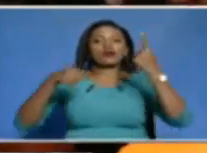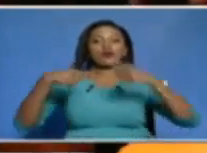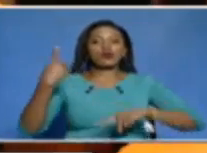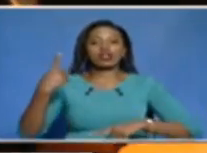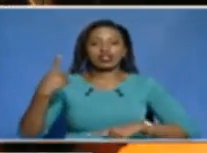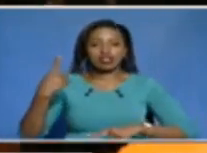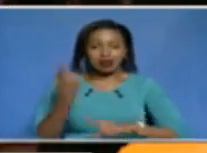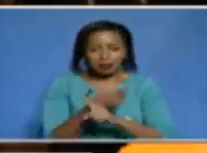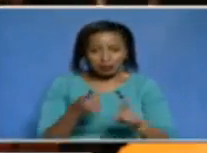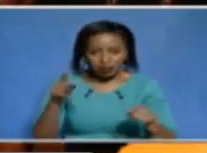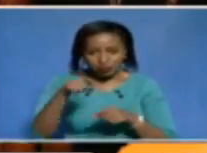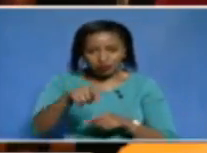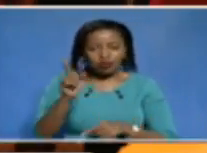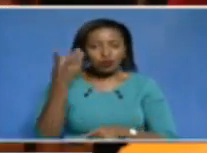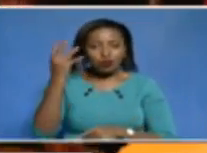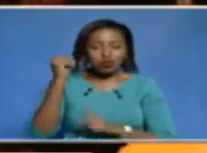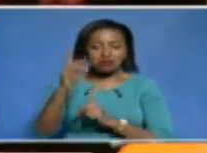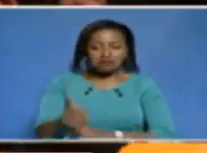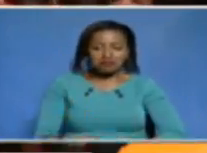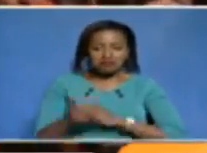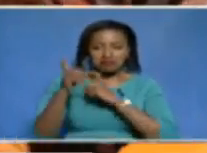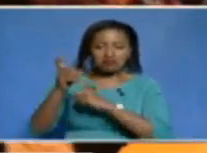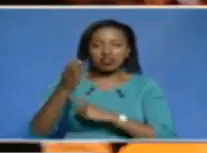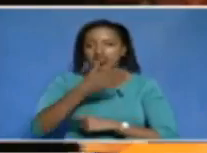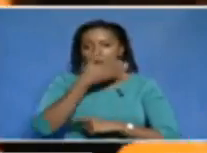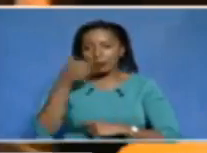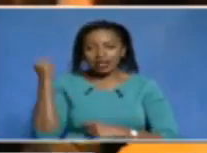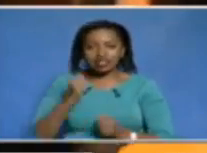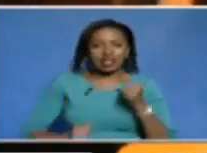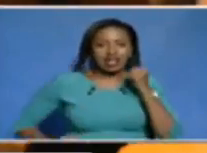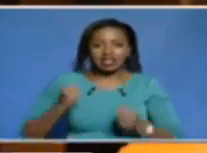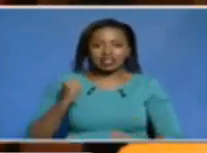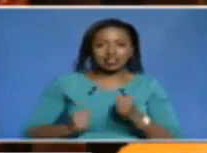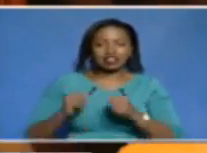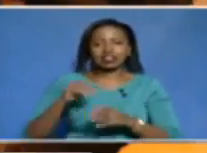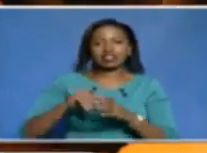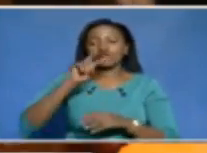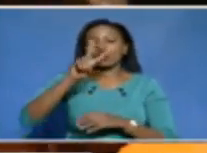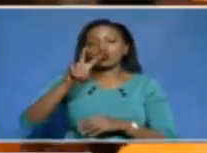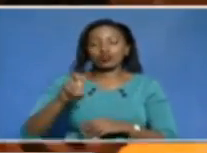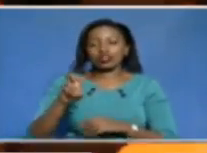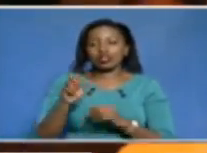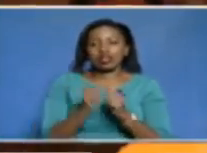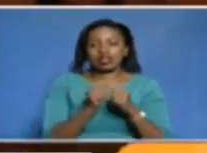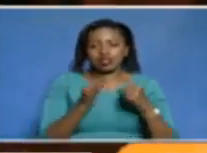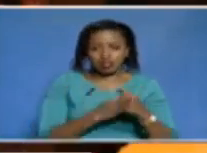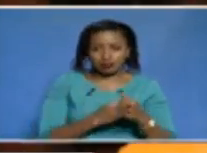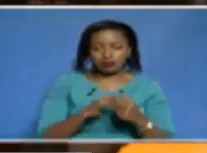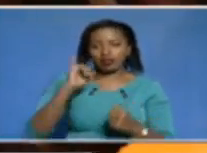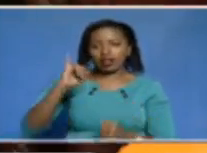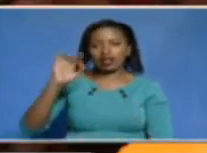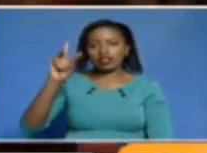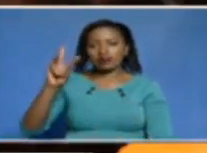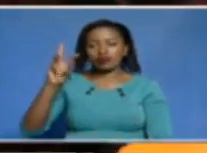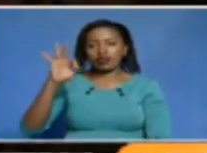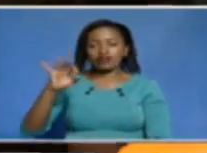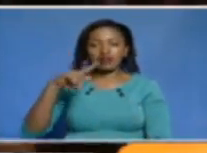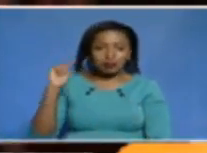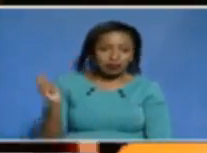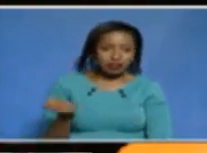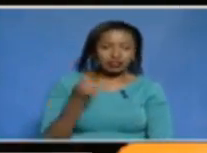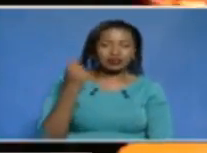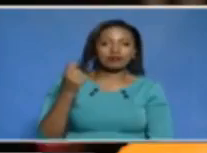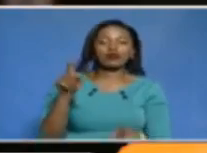is crowned the best athlete of 2008 in the world. IAAF President Lord Sebastian Coe, as well as